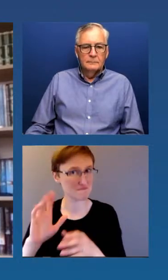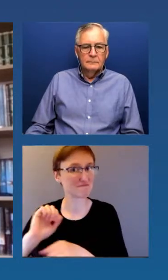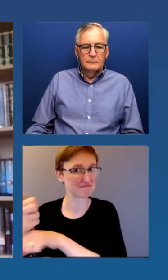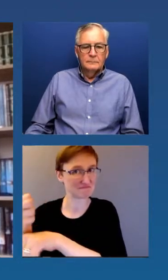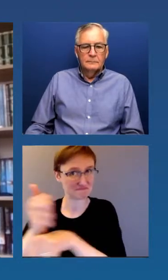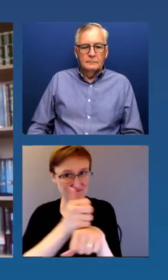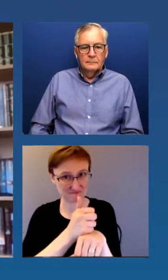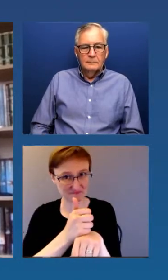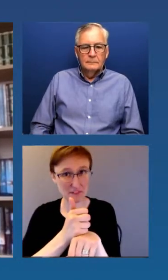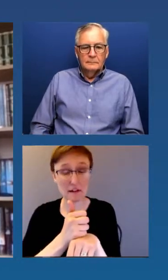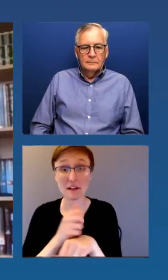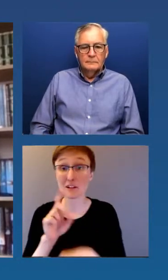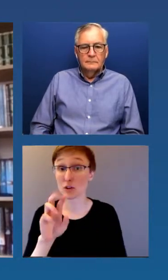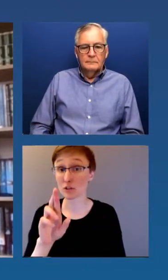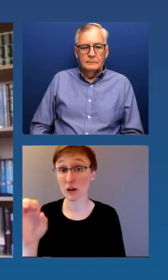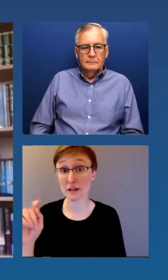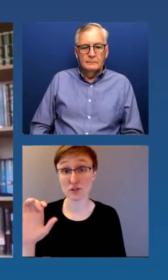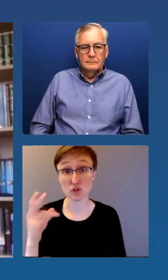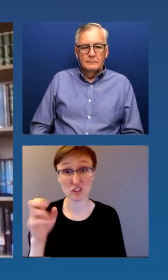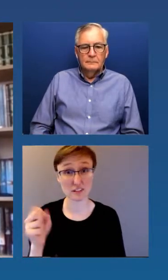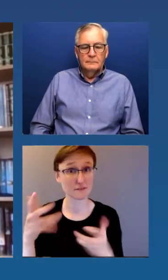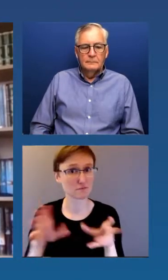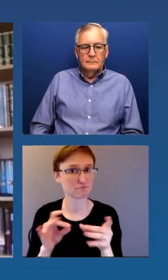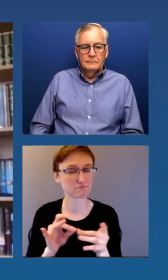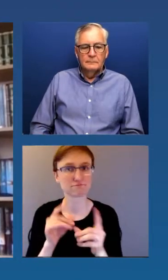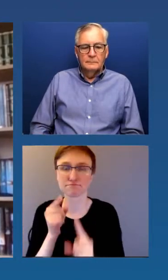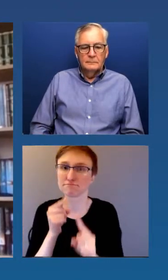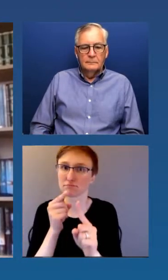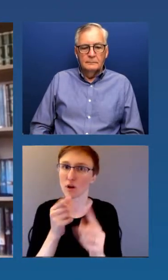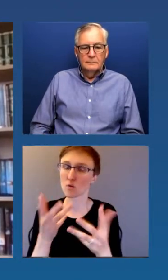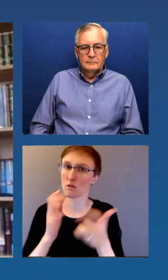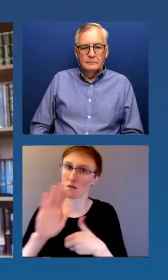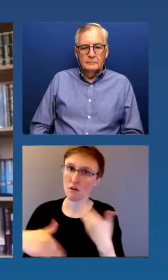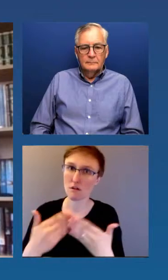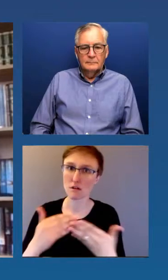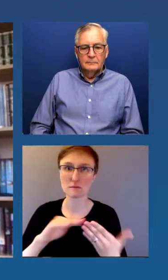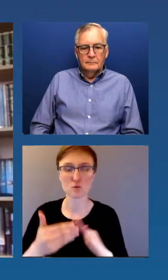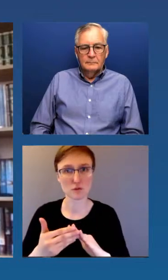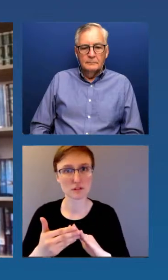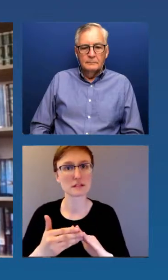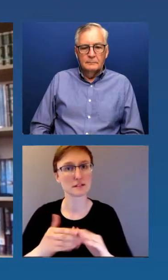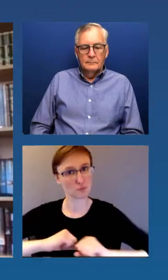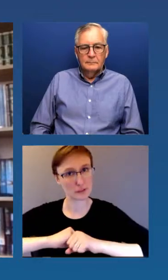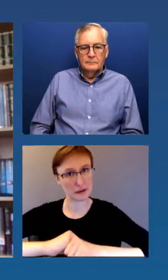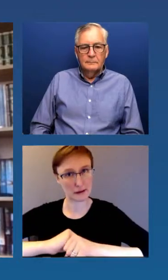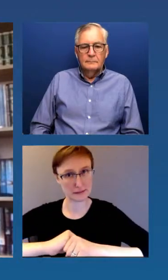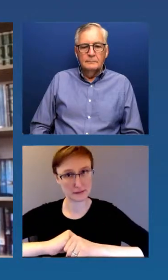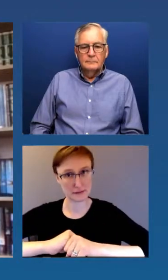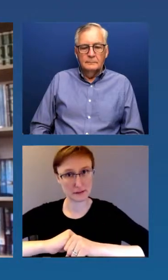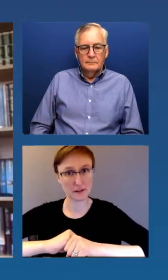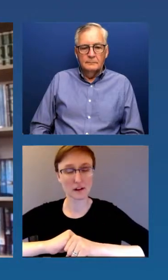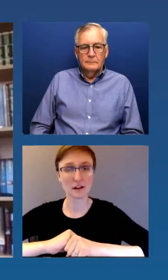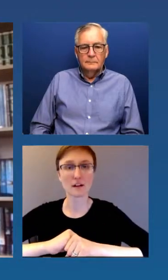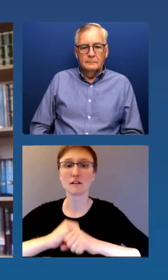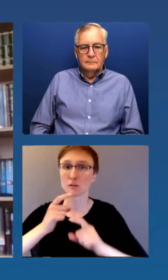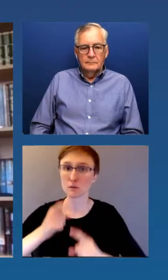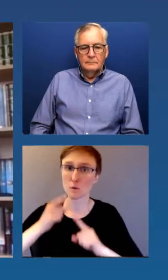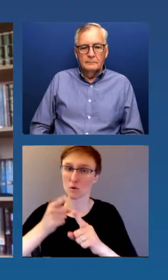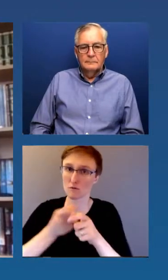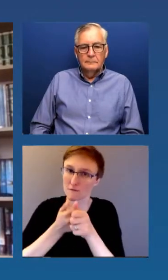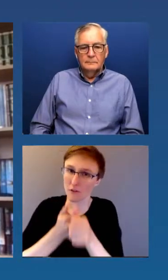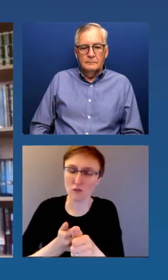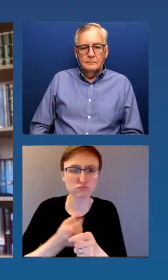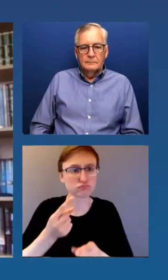we want every single community within Ottawa to be protected against COVID-19. Using a community-centered and a community-informed approach,